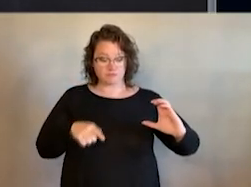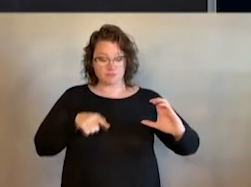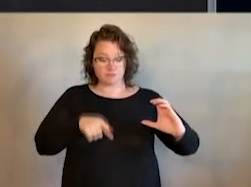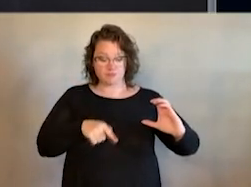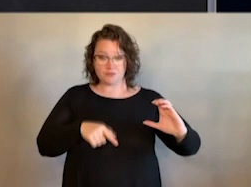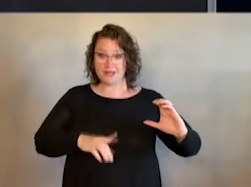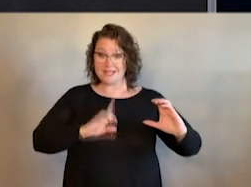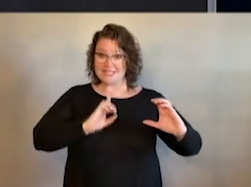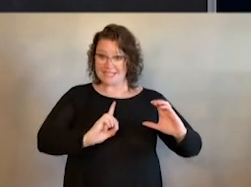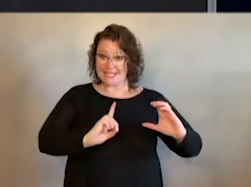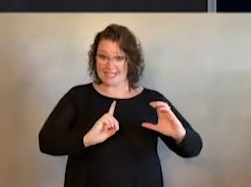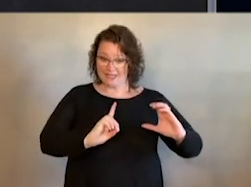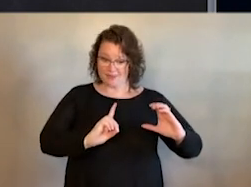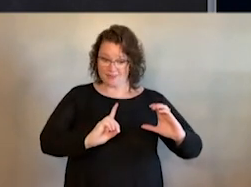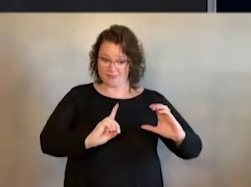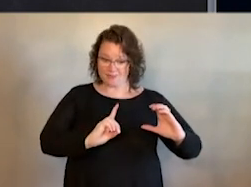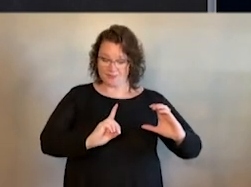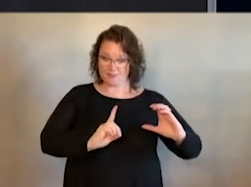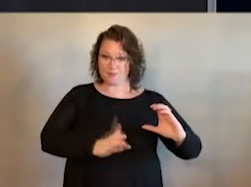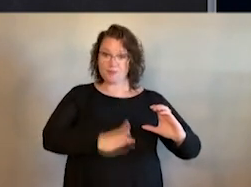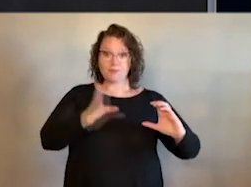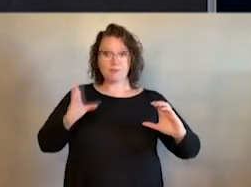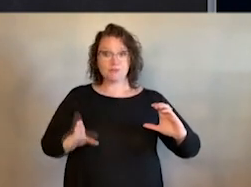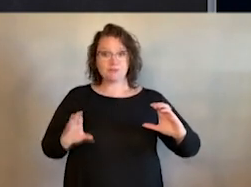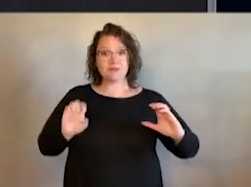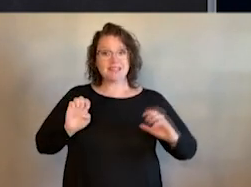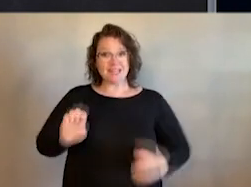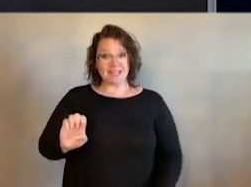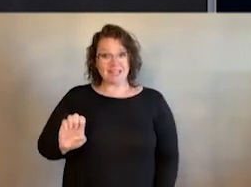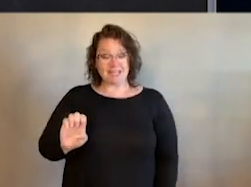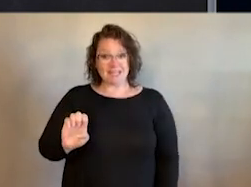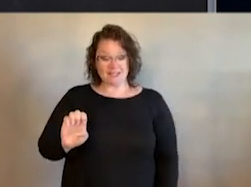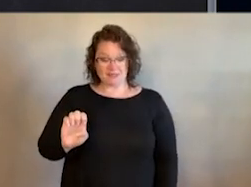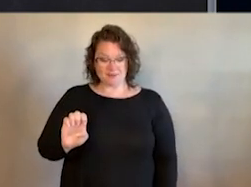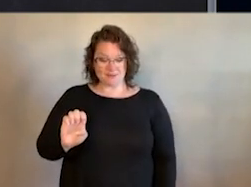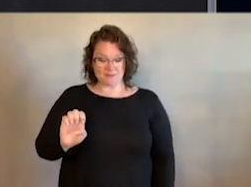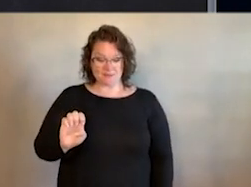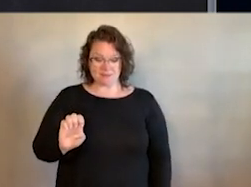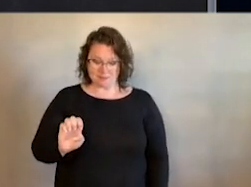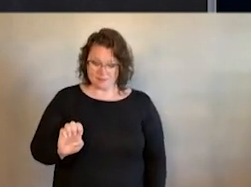one is the note D, and the last is the note E.